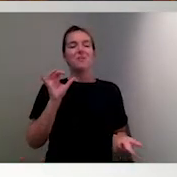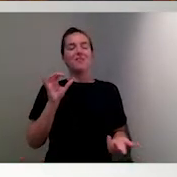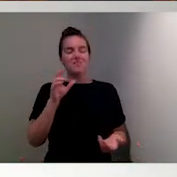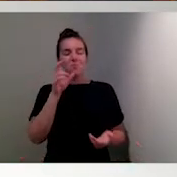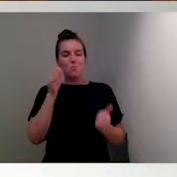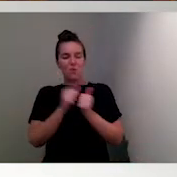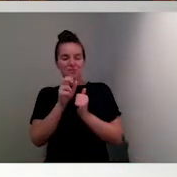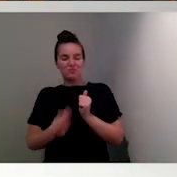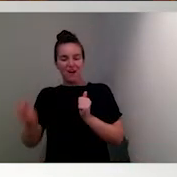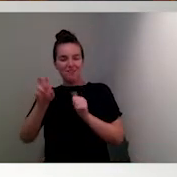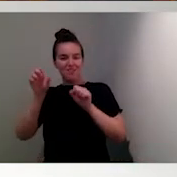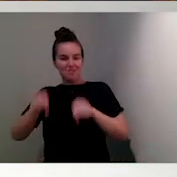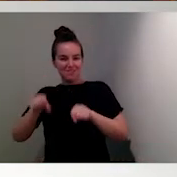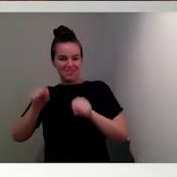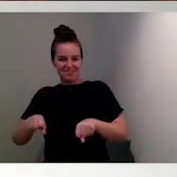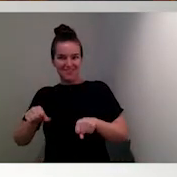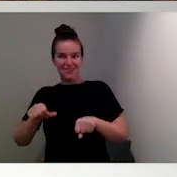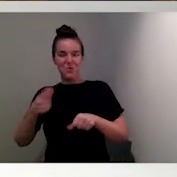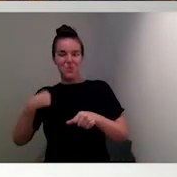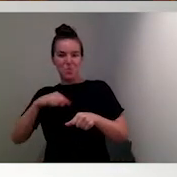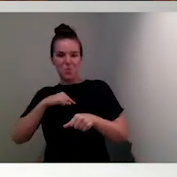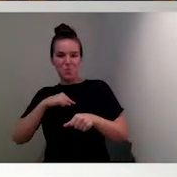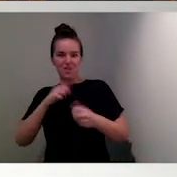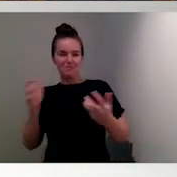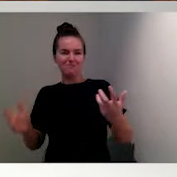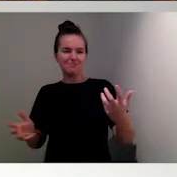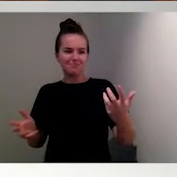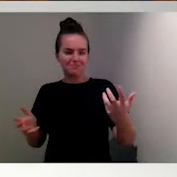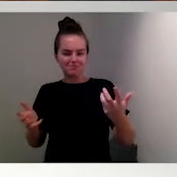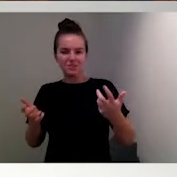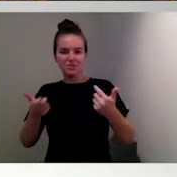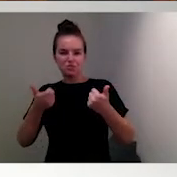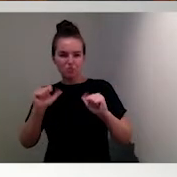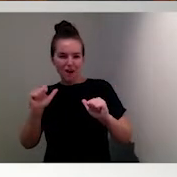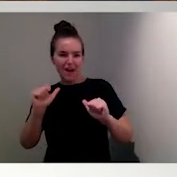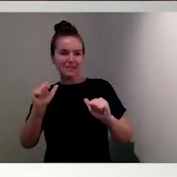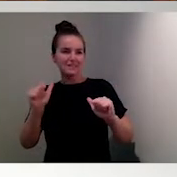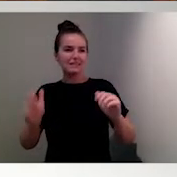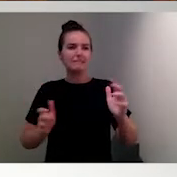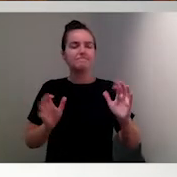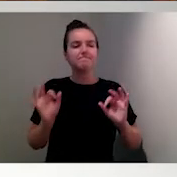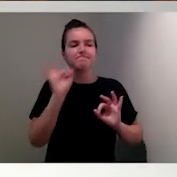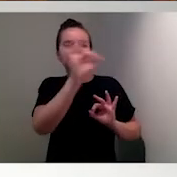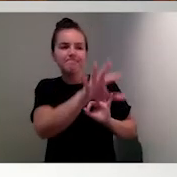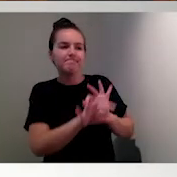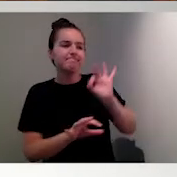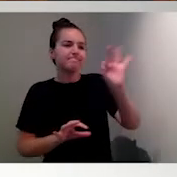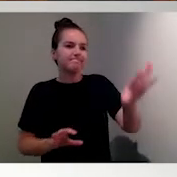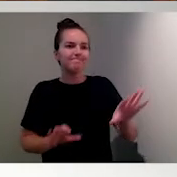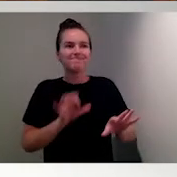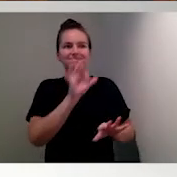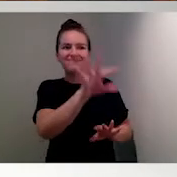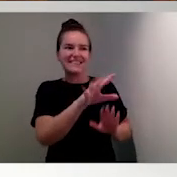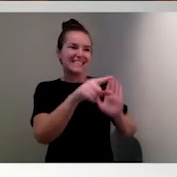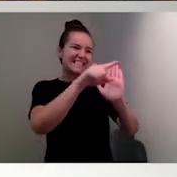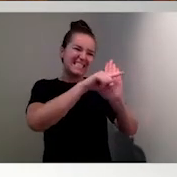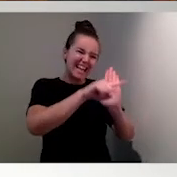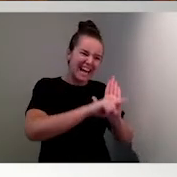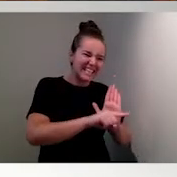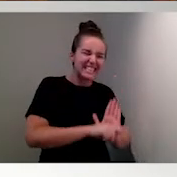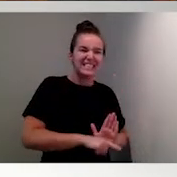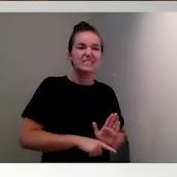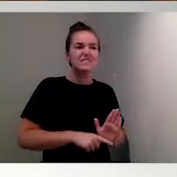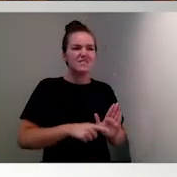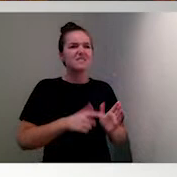improve, help hoteliers know where they're falling short and how they can make bigger adjustments and